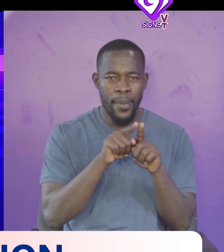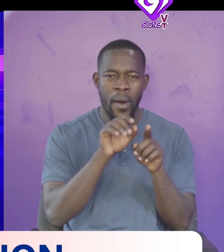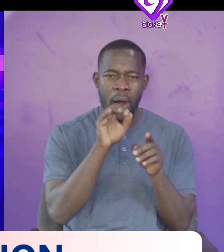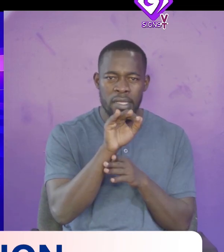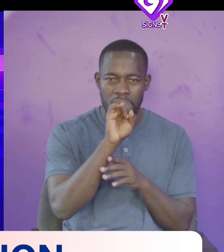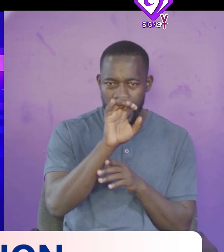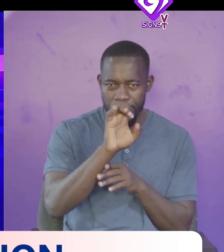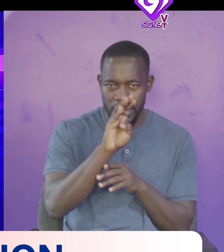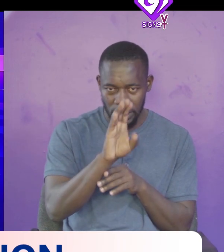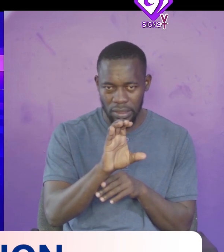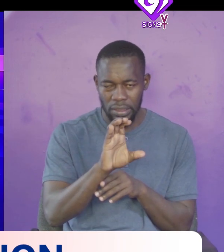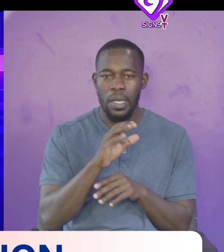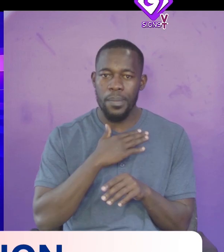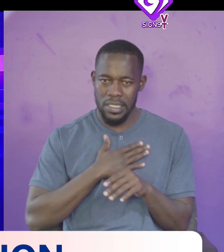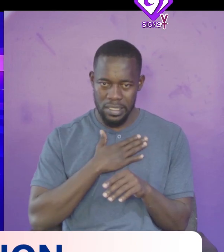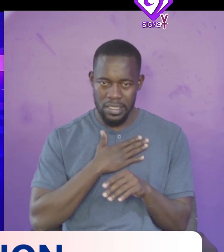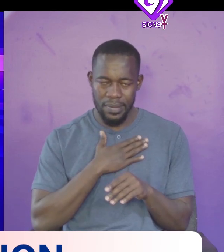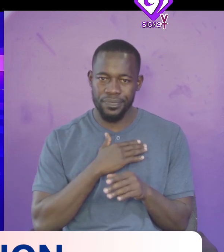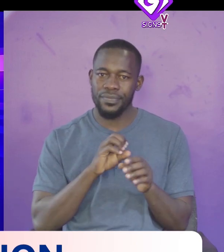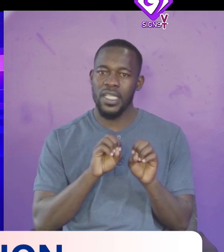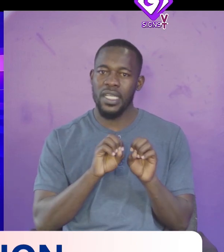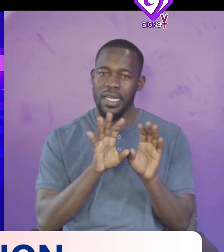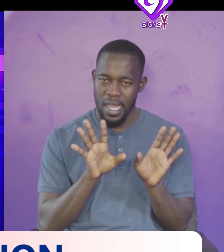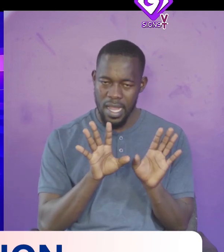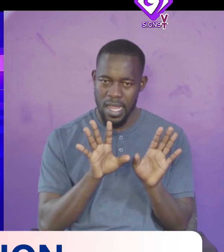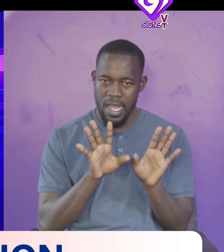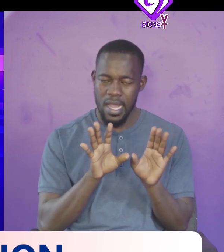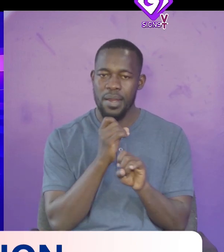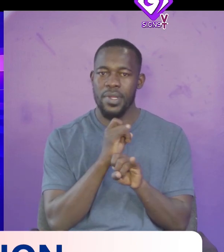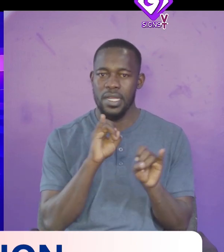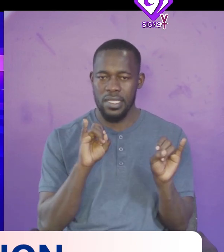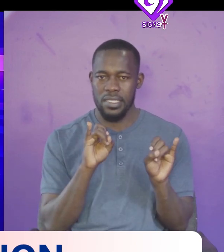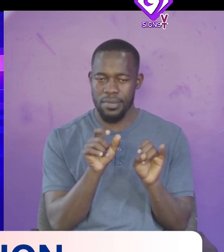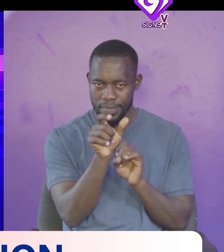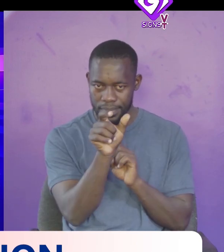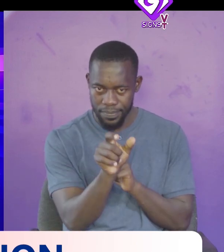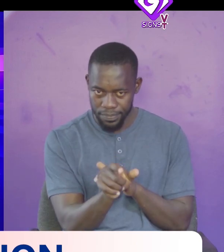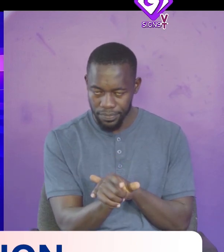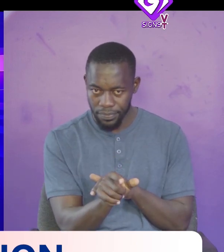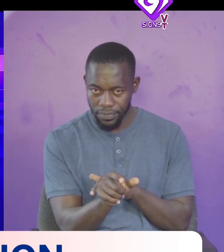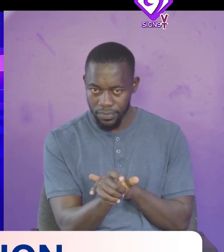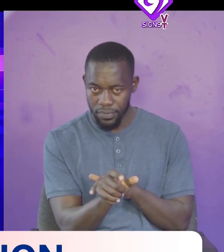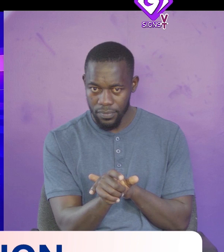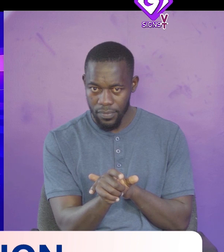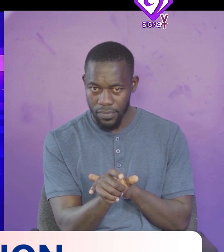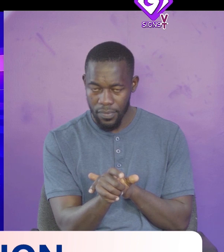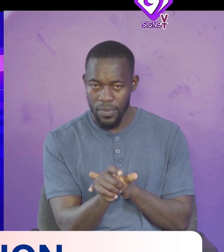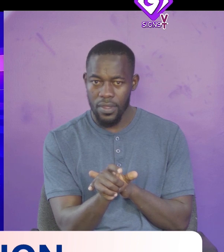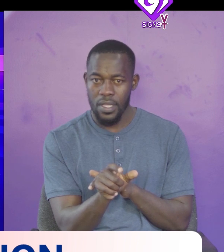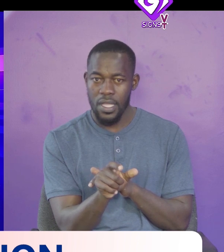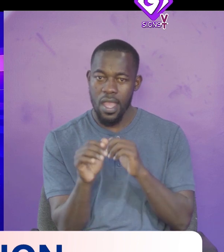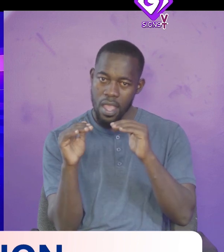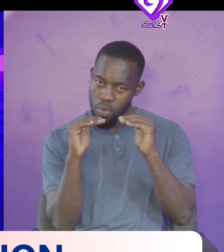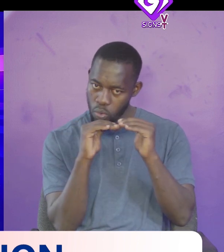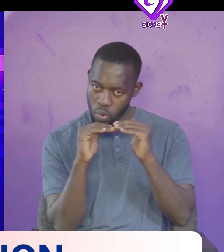to clear independent candidates in an equal manner as they clear all